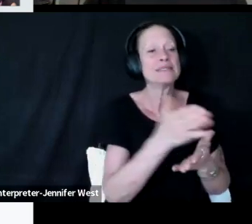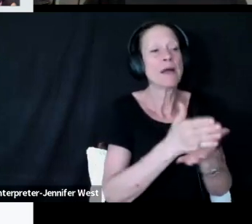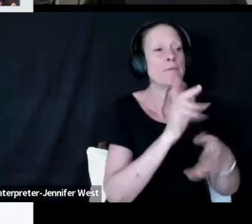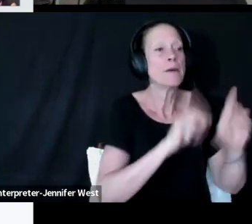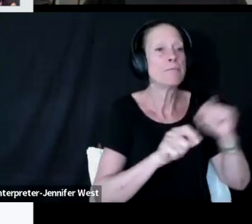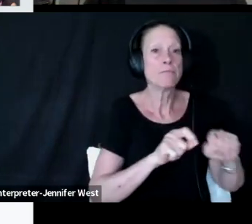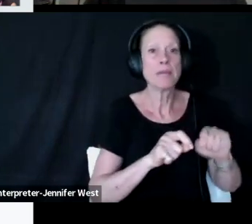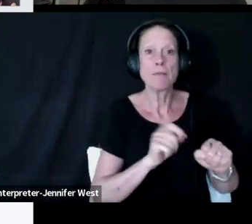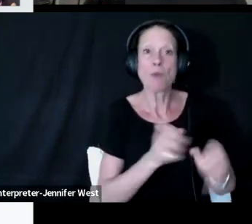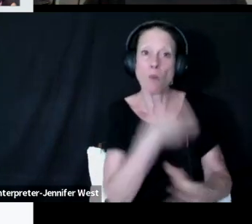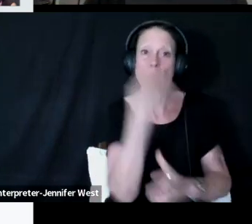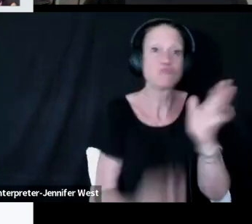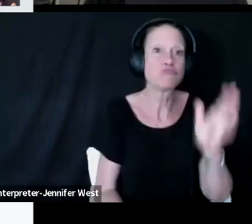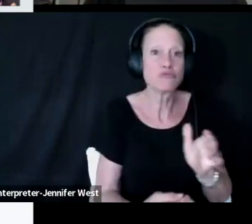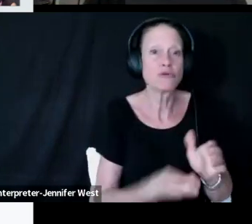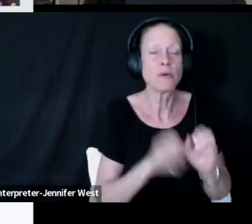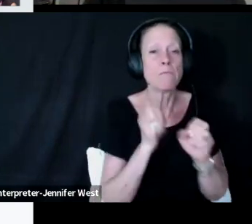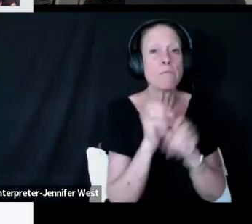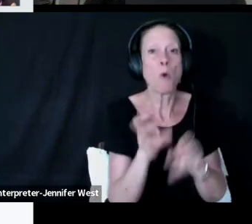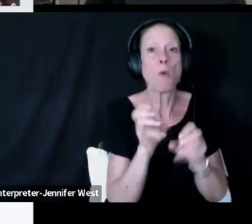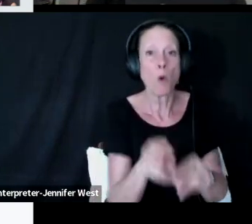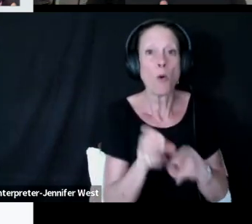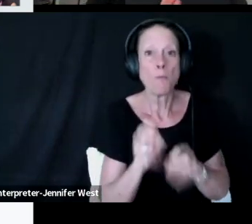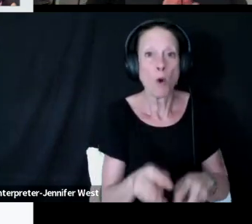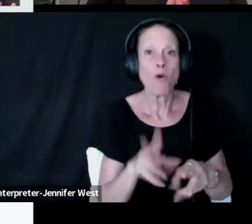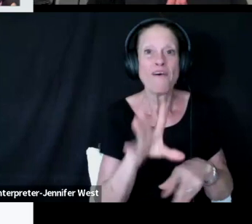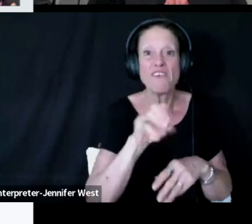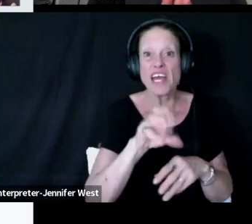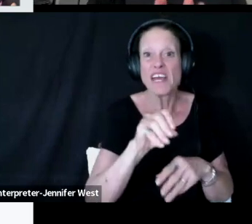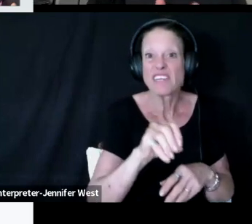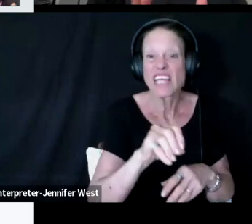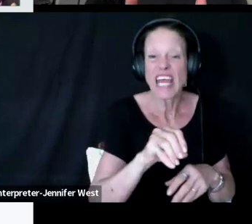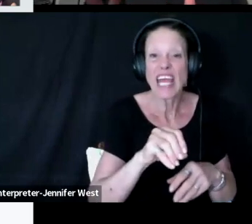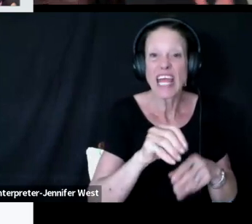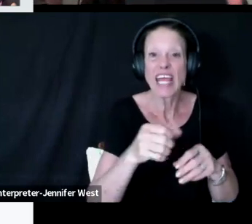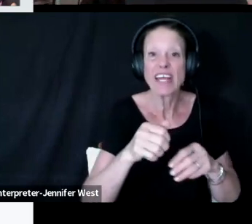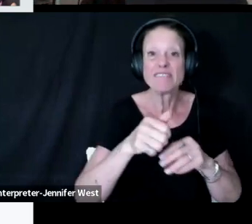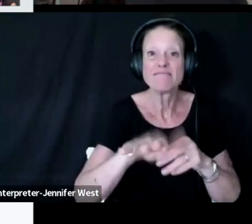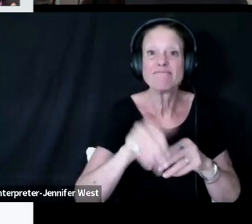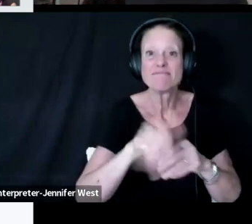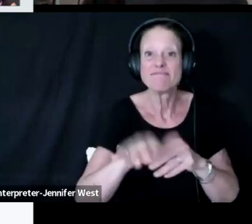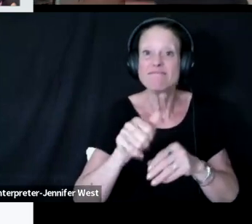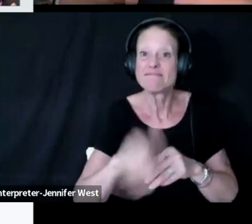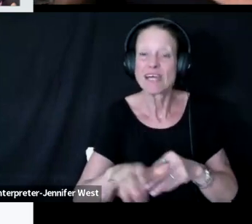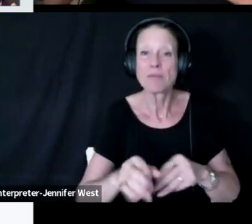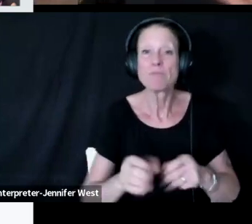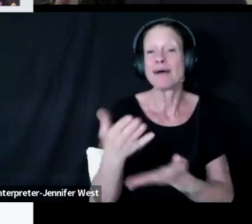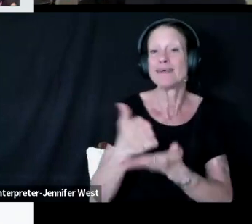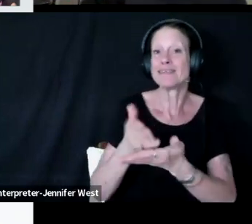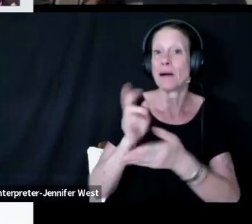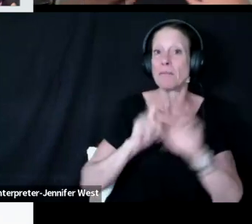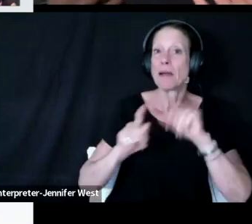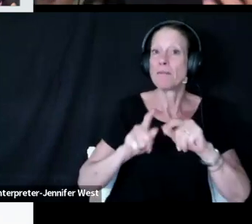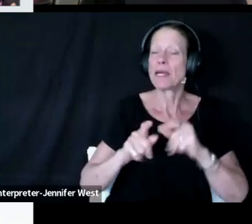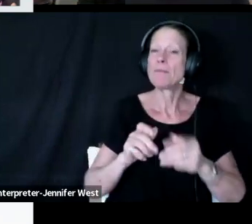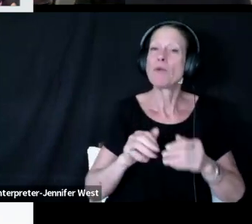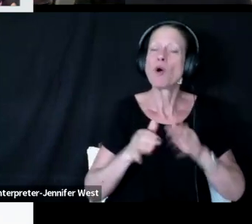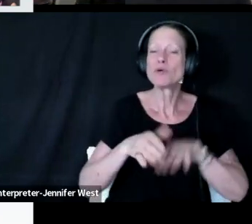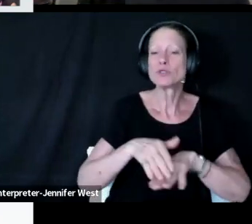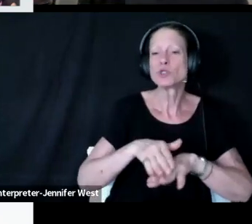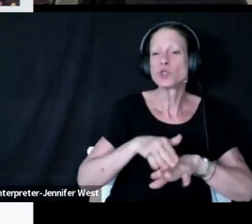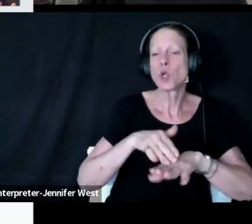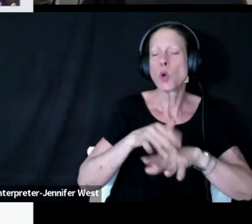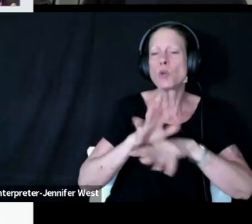entries within a day or so. And some people take 2, 3, 4 weeks to slowly kind of get